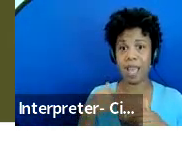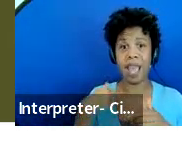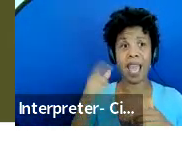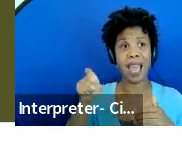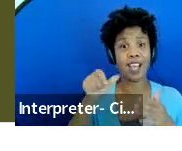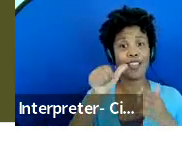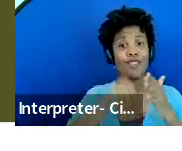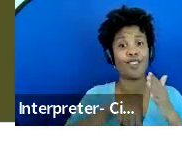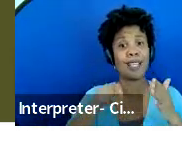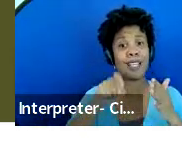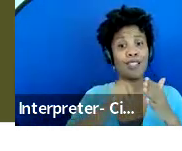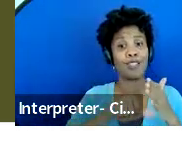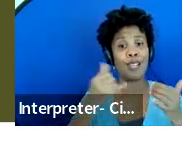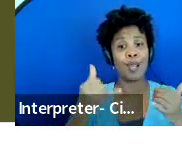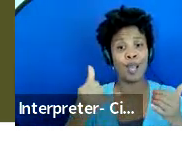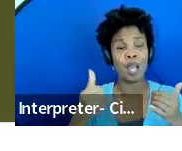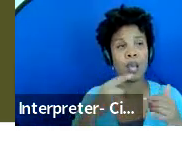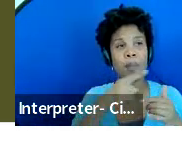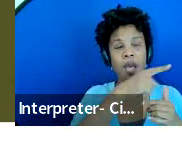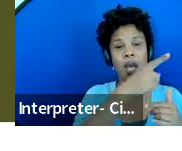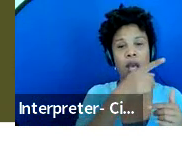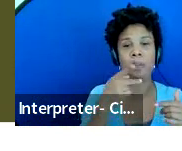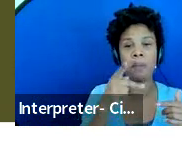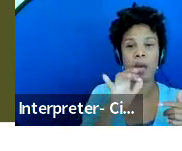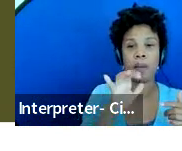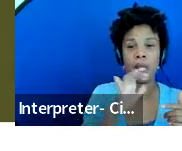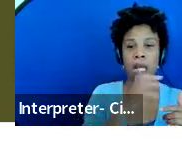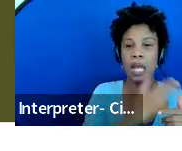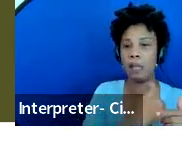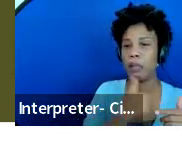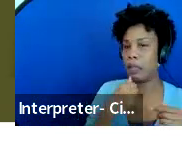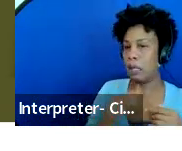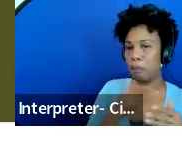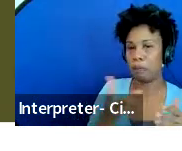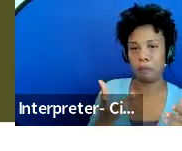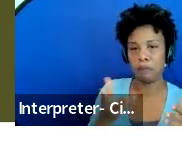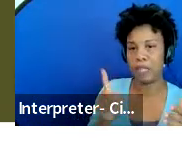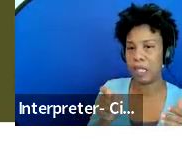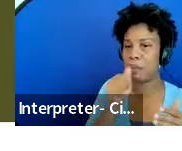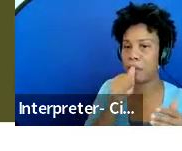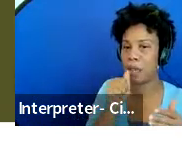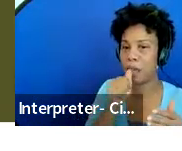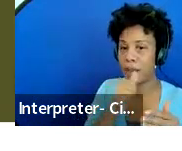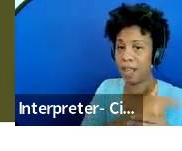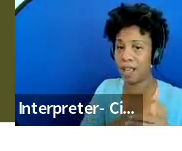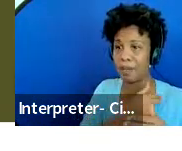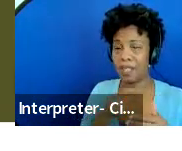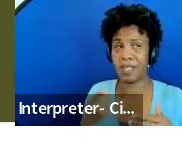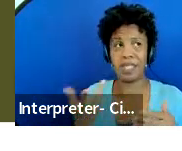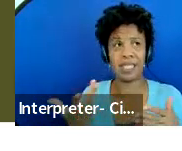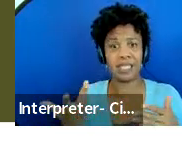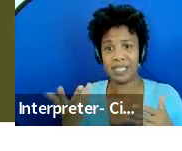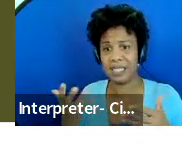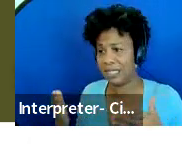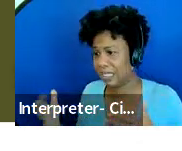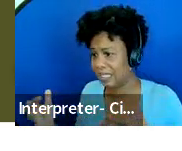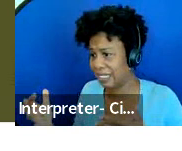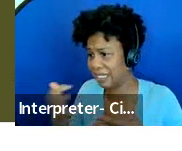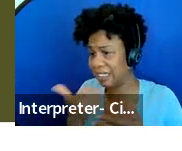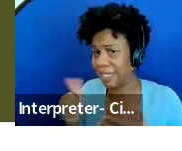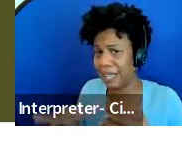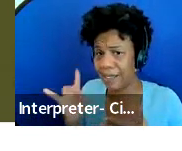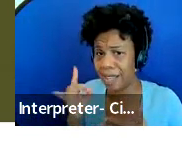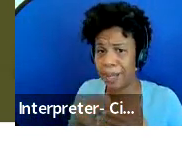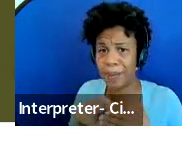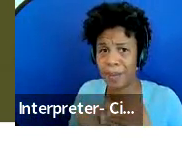public system, and that person had to seek funds to cover its cost. In terms of food, some persons had specialized diets related to their